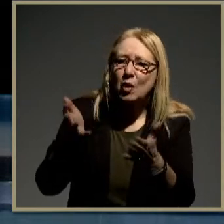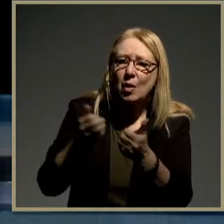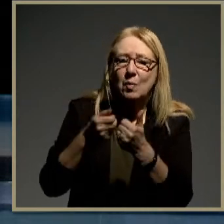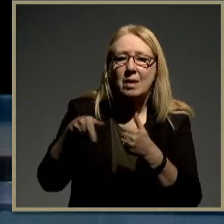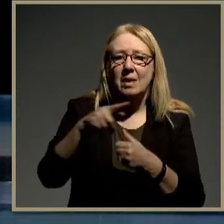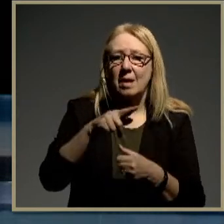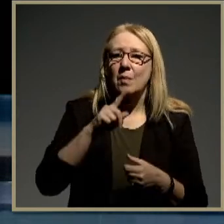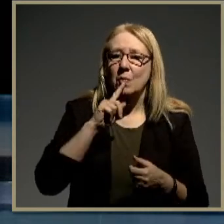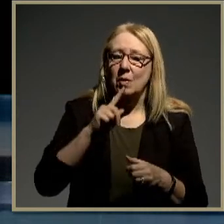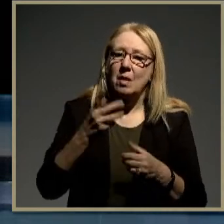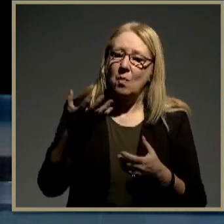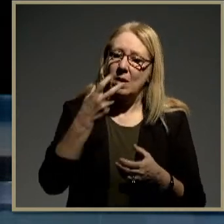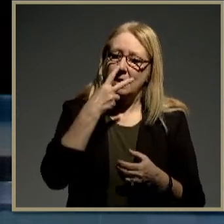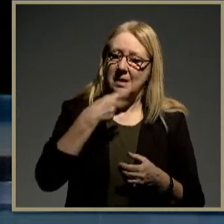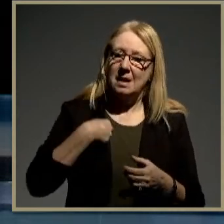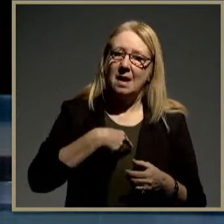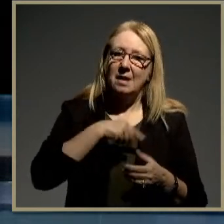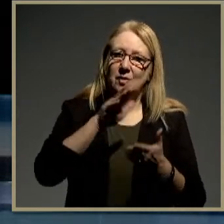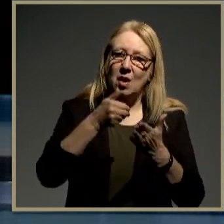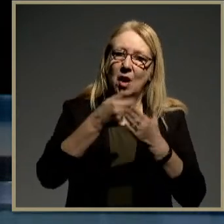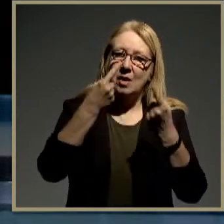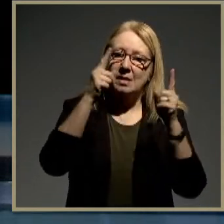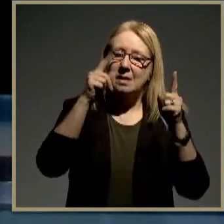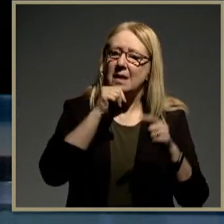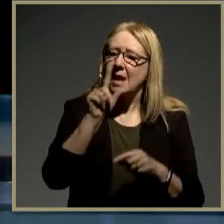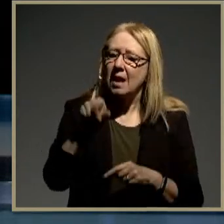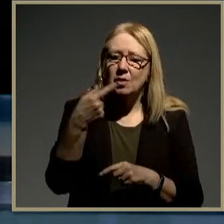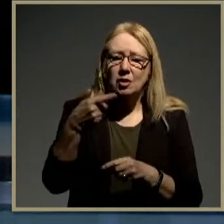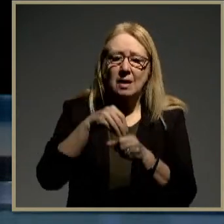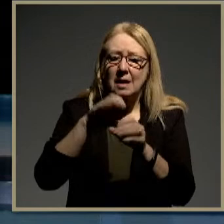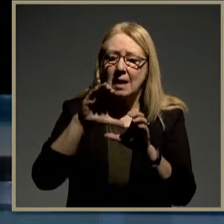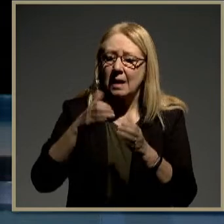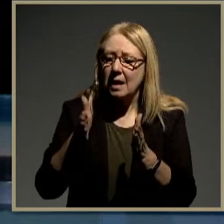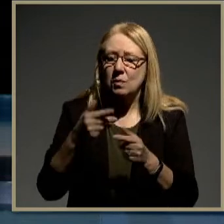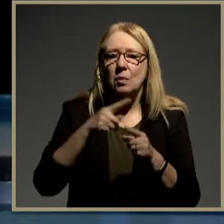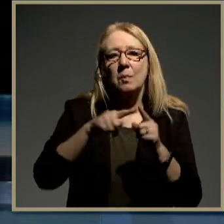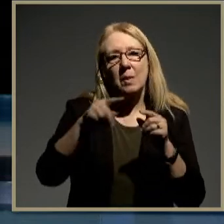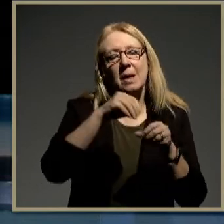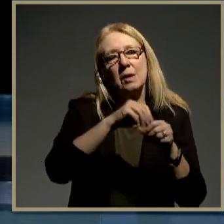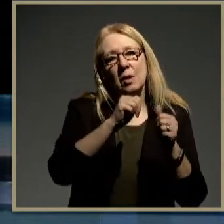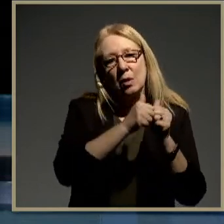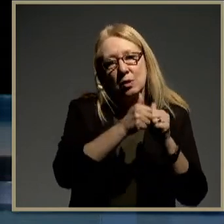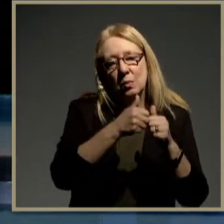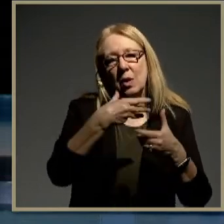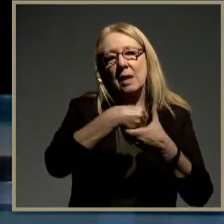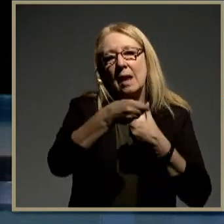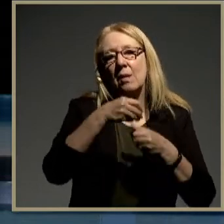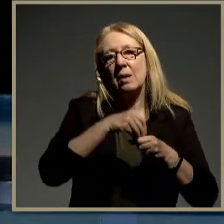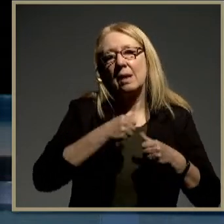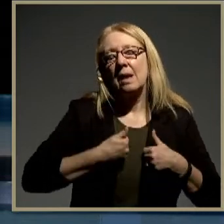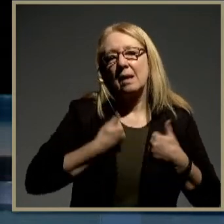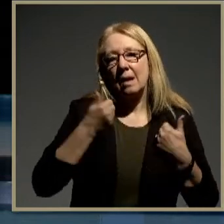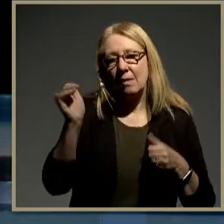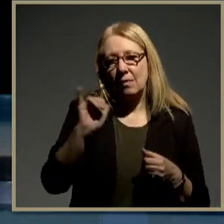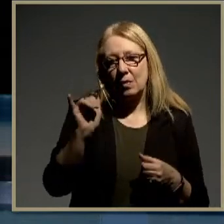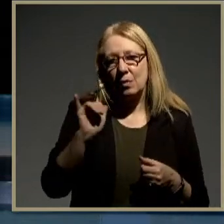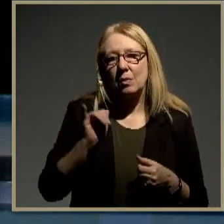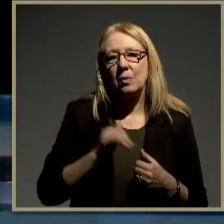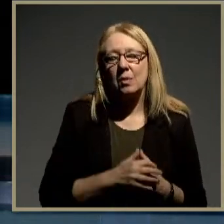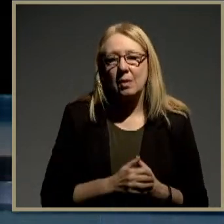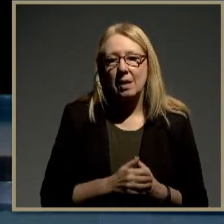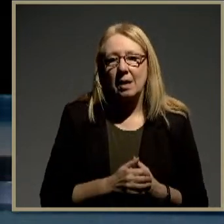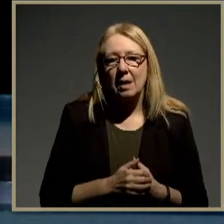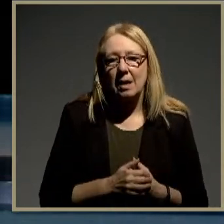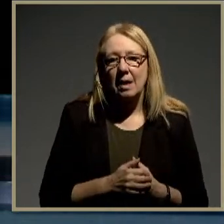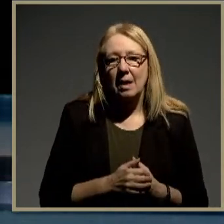about our success, not just in the classroom, but also beyond. So that was a big way that the faculty just helped me throughout my education.